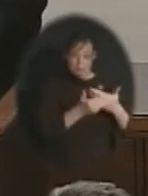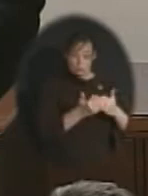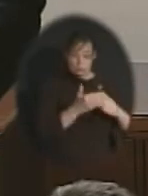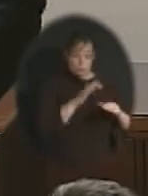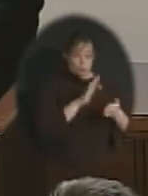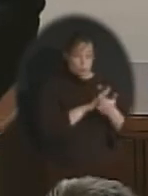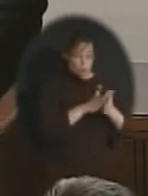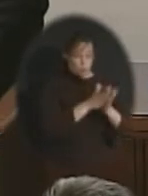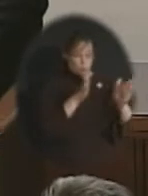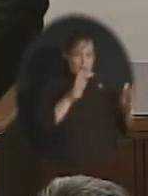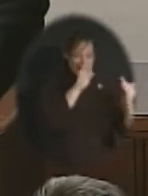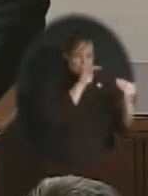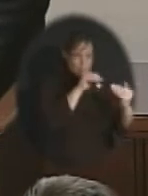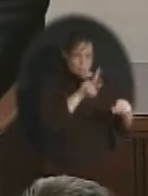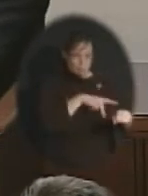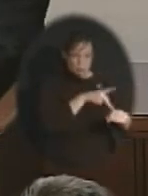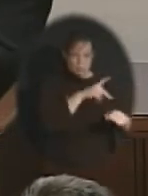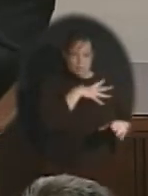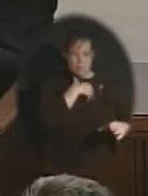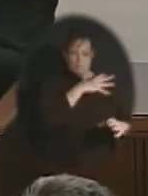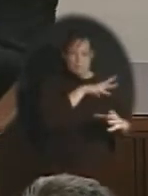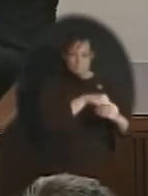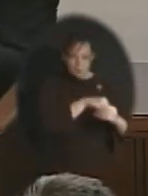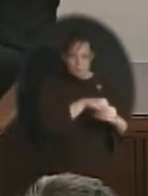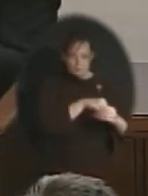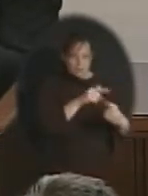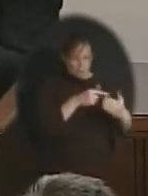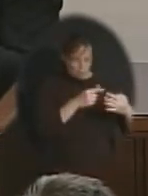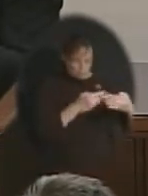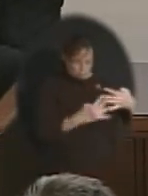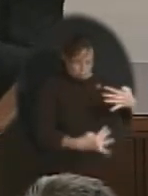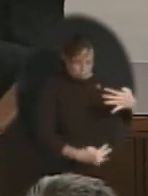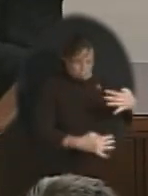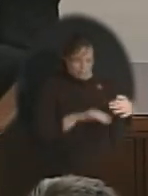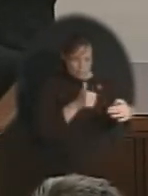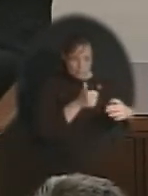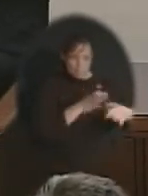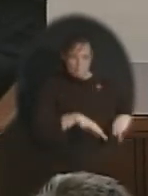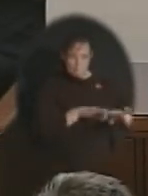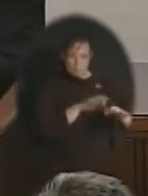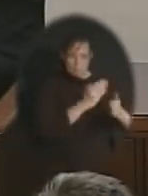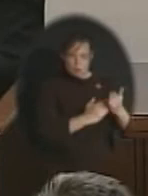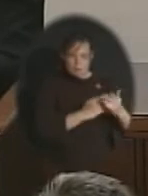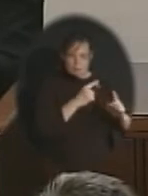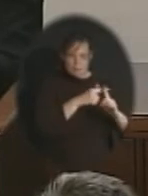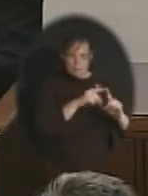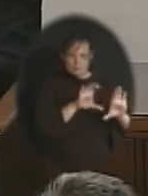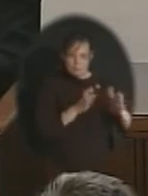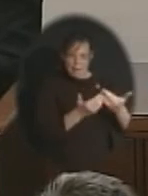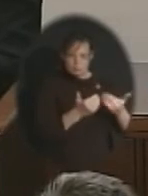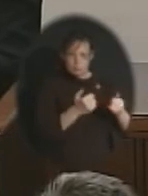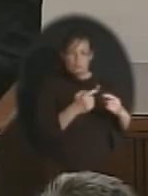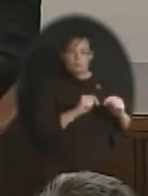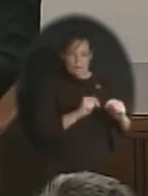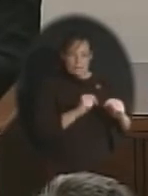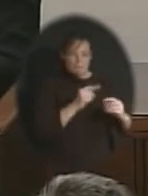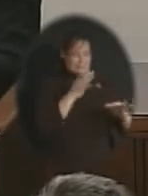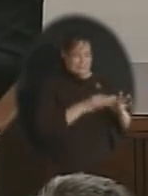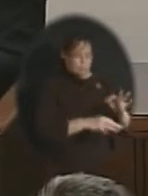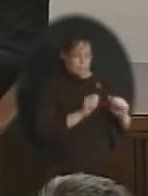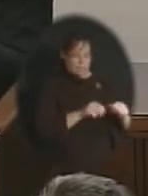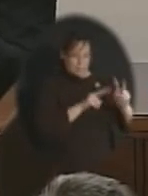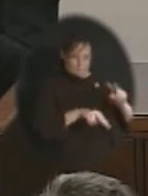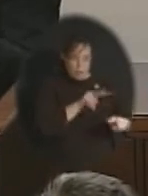school-wide expectations, the principals have been involved in. Right. A checklist of the 10 essential features of a positive classroom. We've tried to keep it simple so it can be